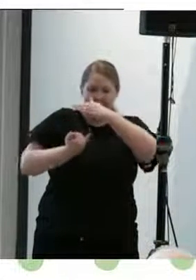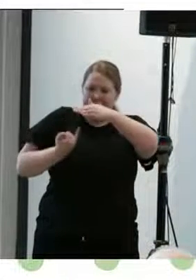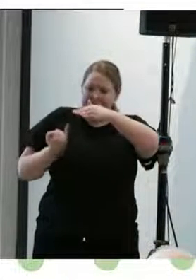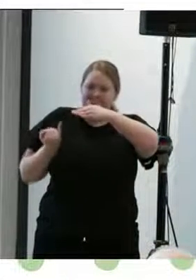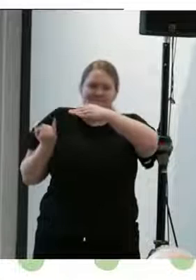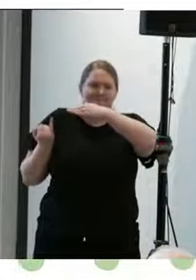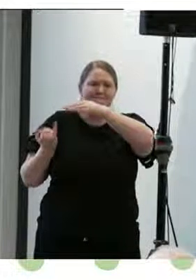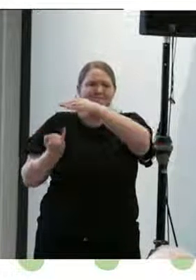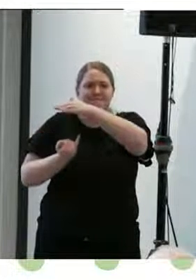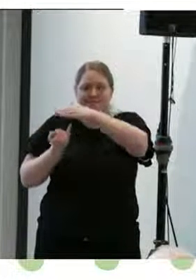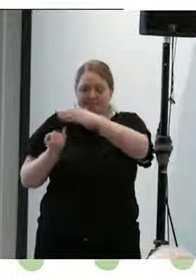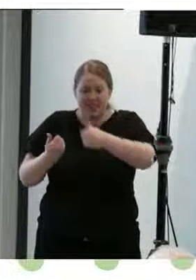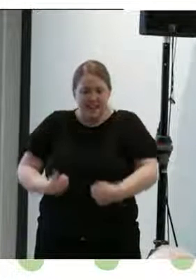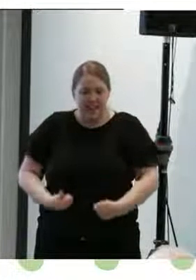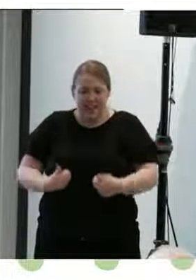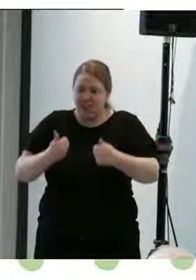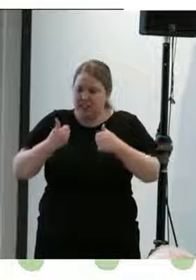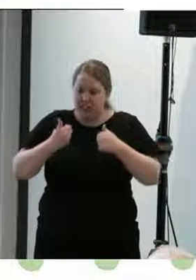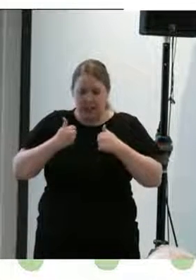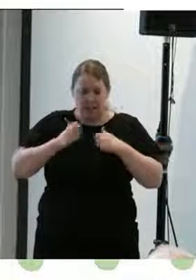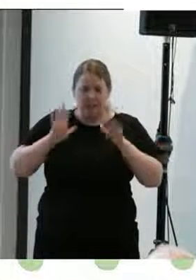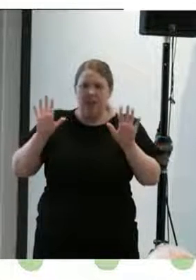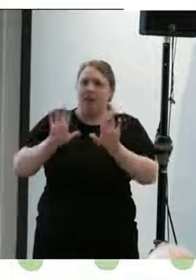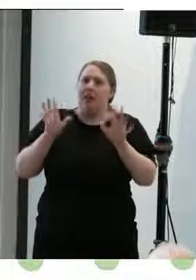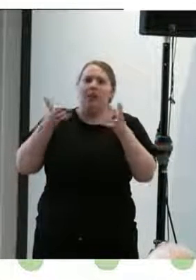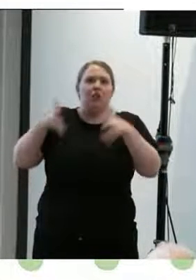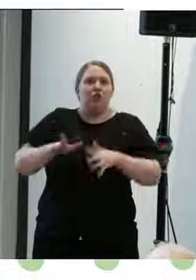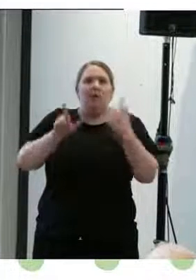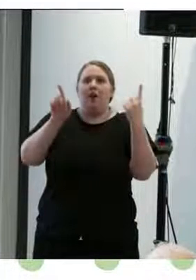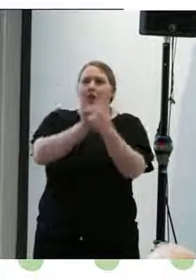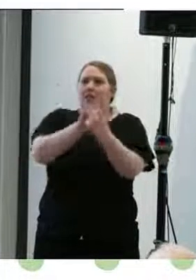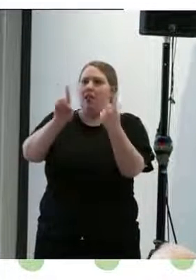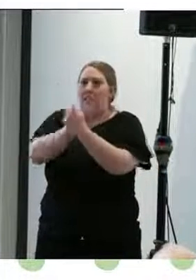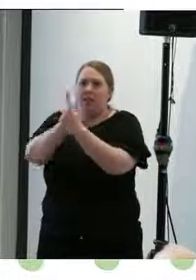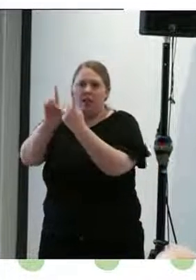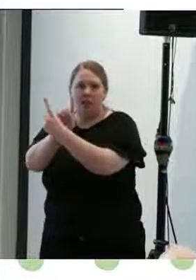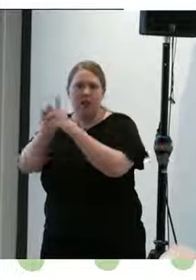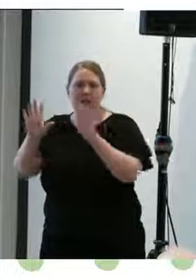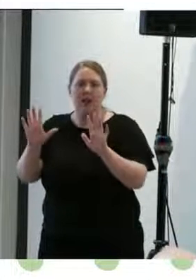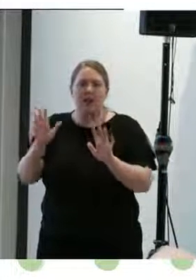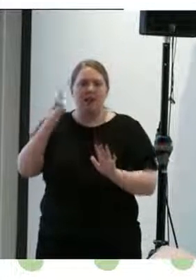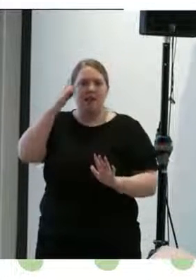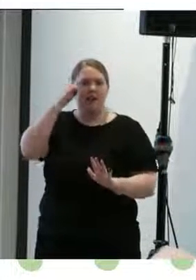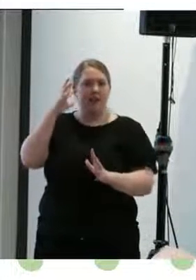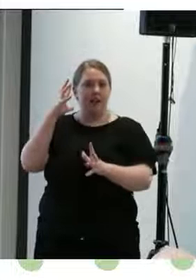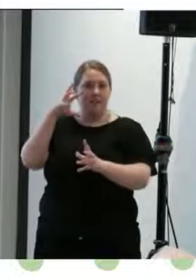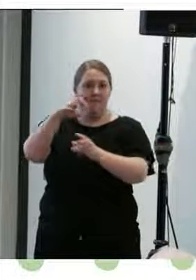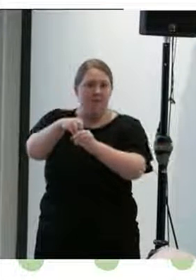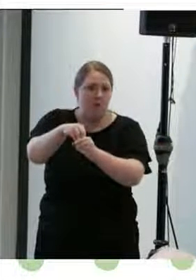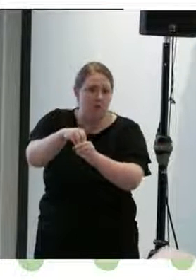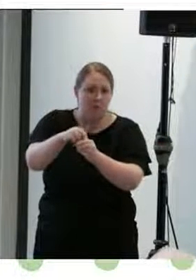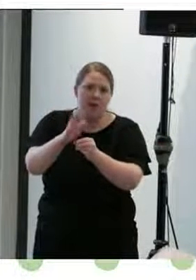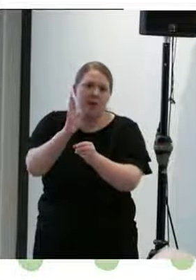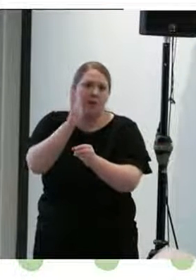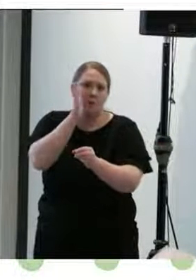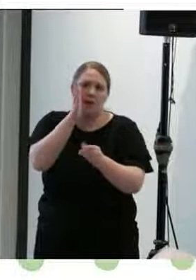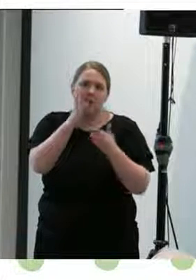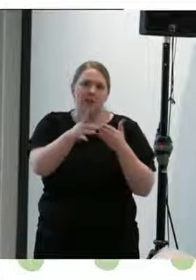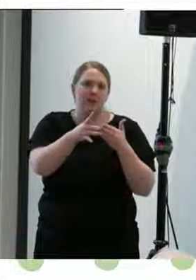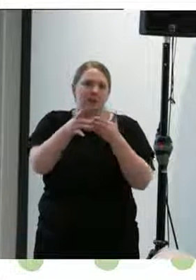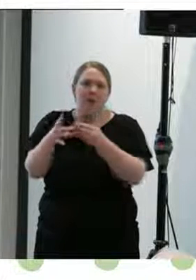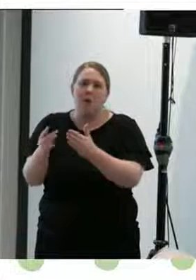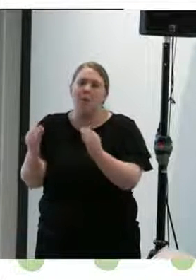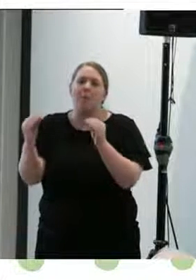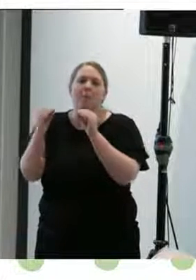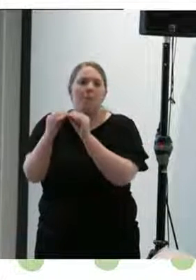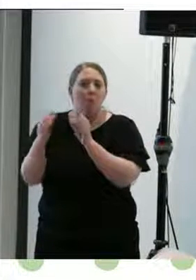really live this life where they don't want to encounter other people, and they feel like getting involved with people will only lead to more distrust and